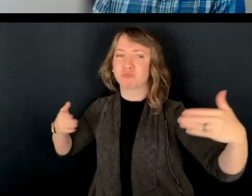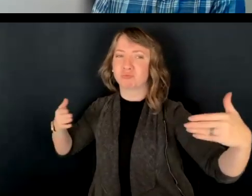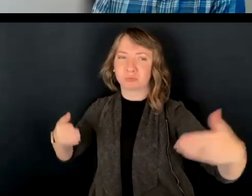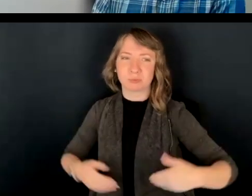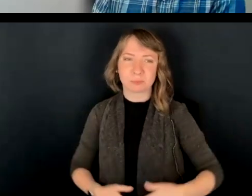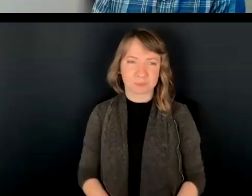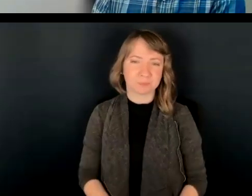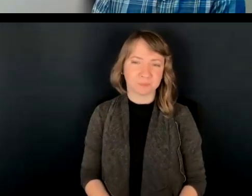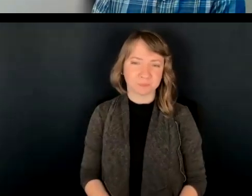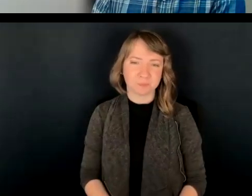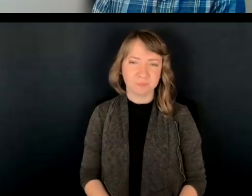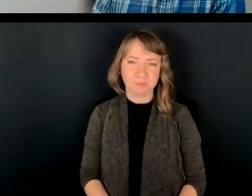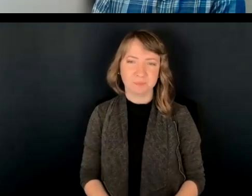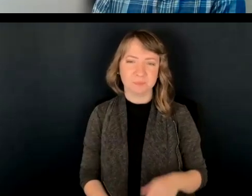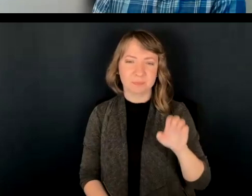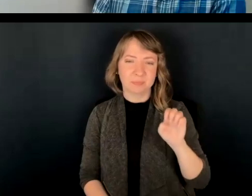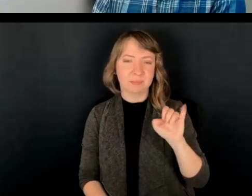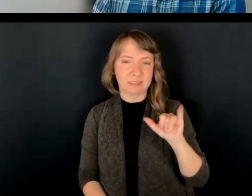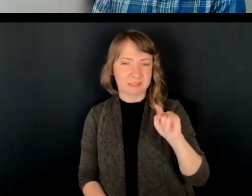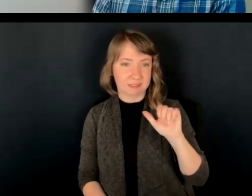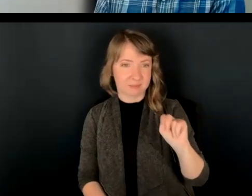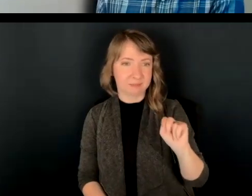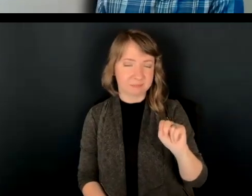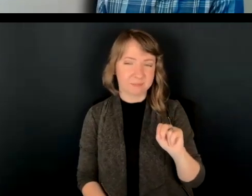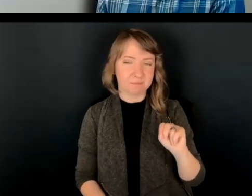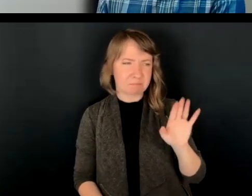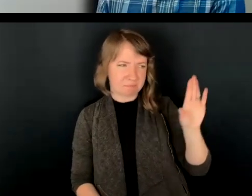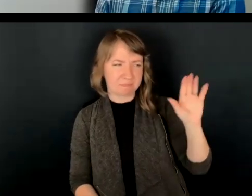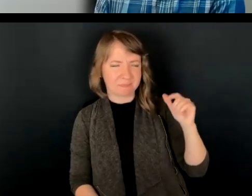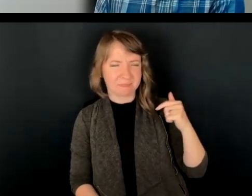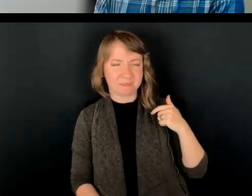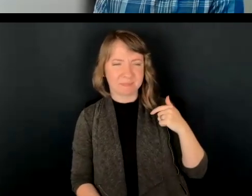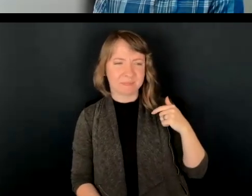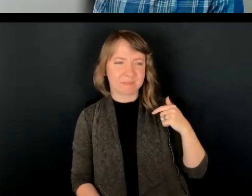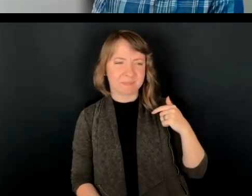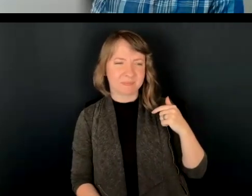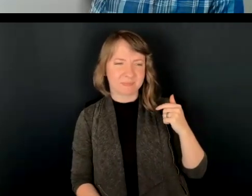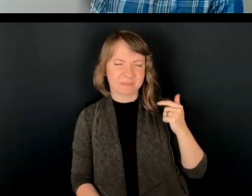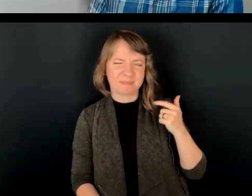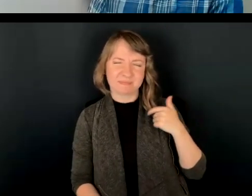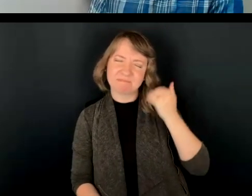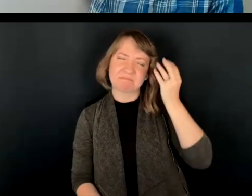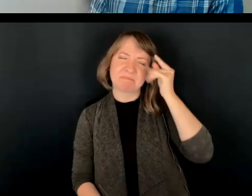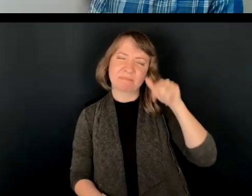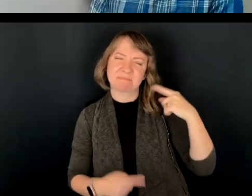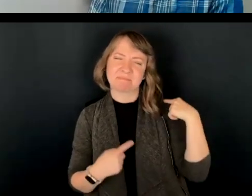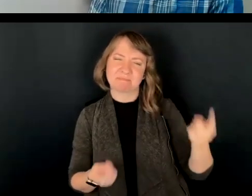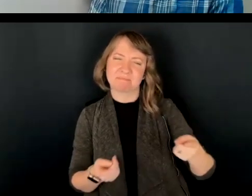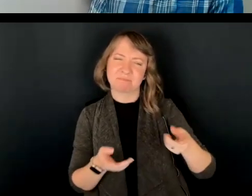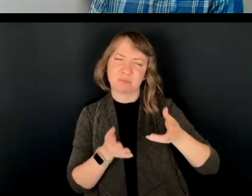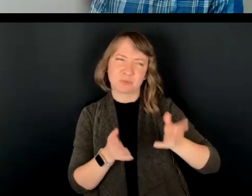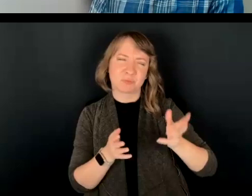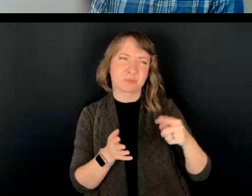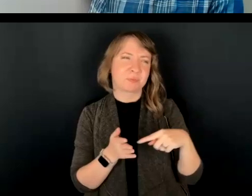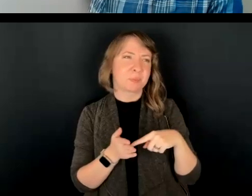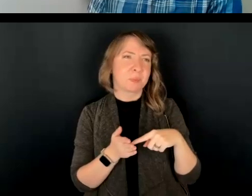Yeah, Emery, if I could, a few things that from this conversation that stood out to me are,